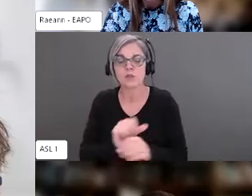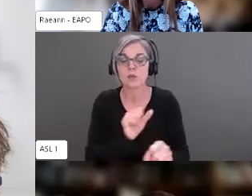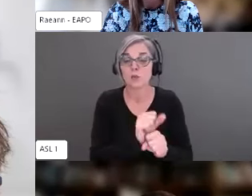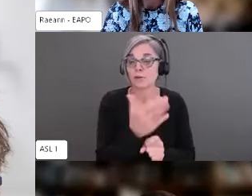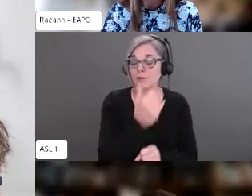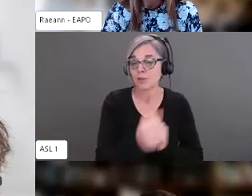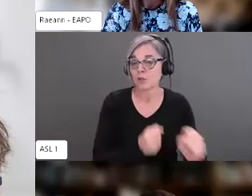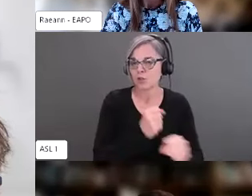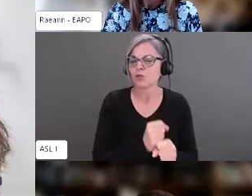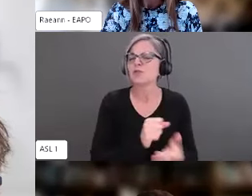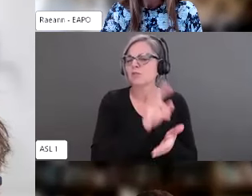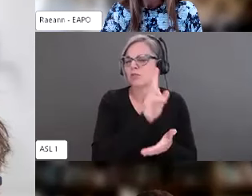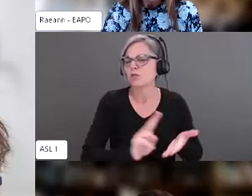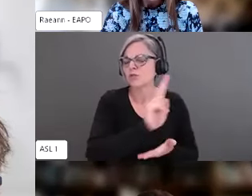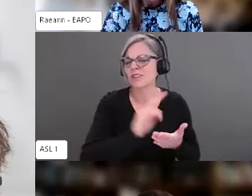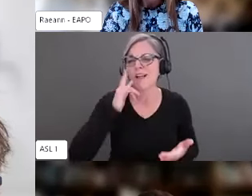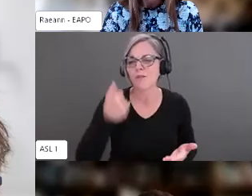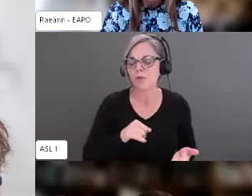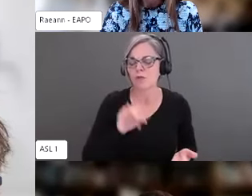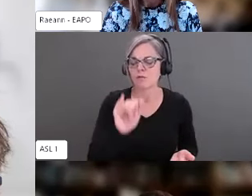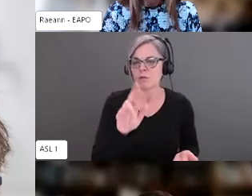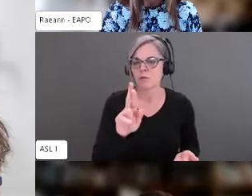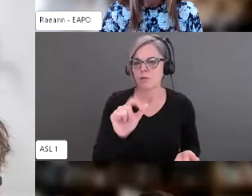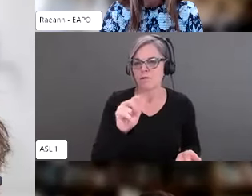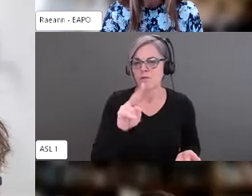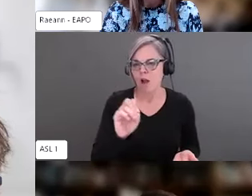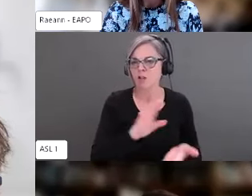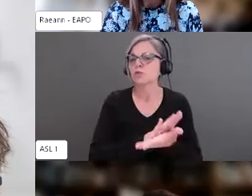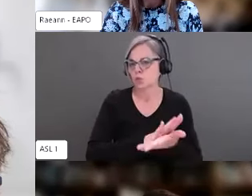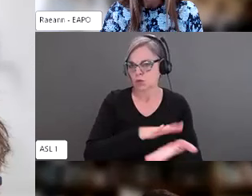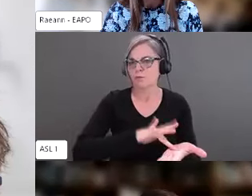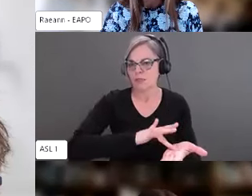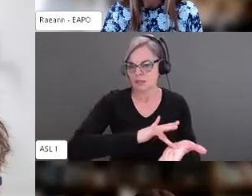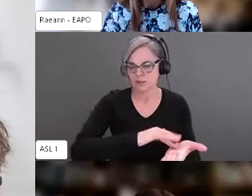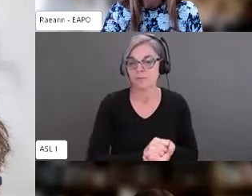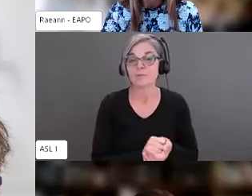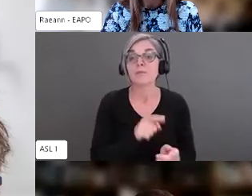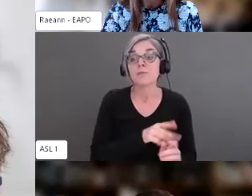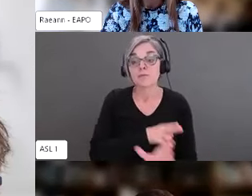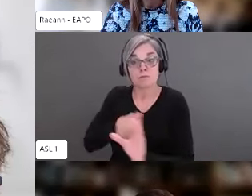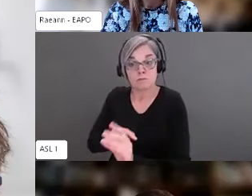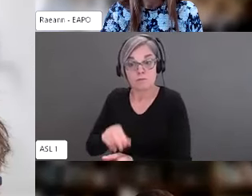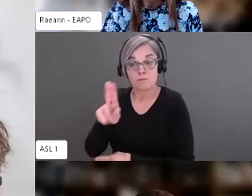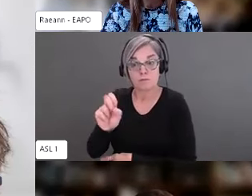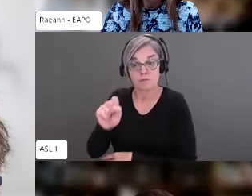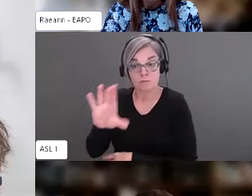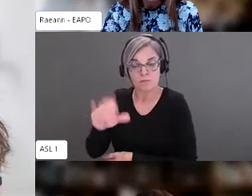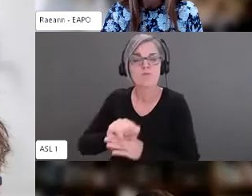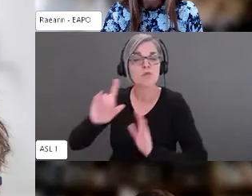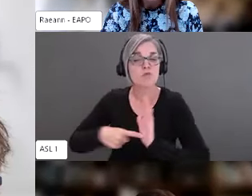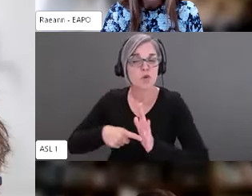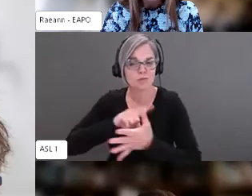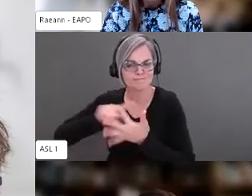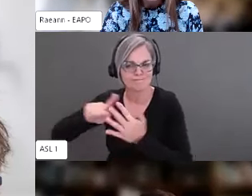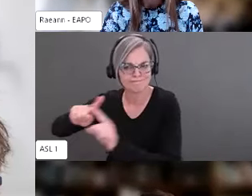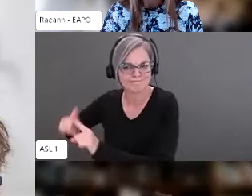Irvine School of Medicine. Since joining USC, her roles have included chair of the Department of Family